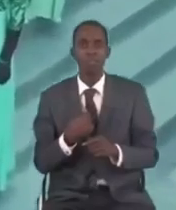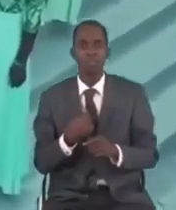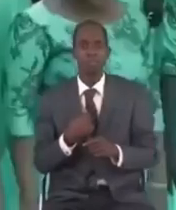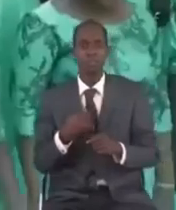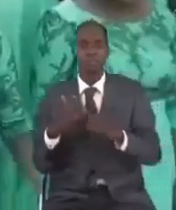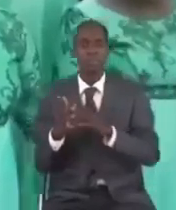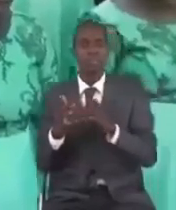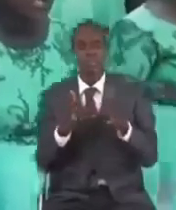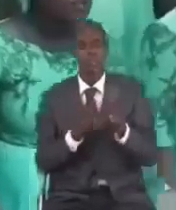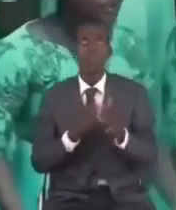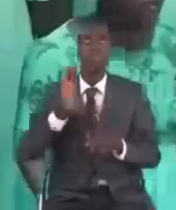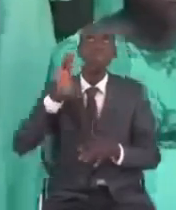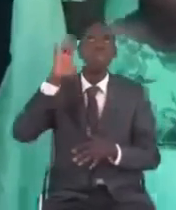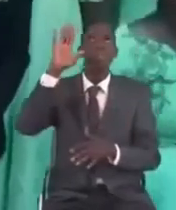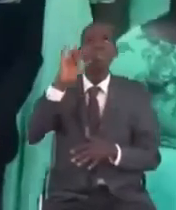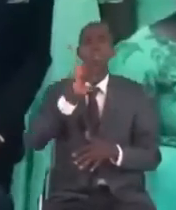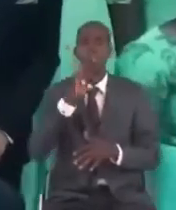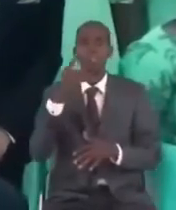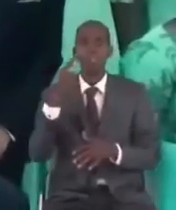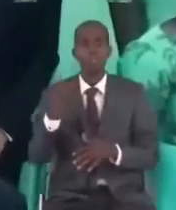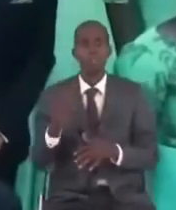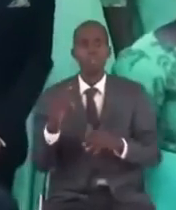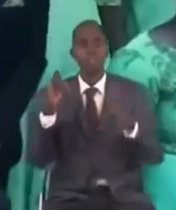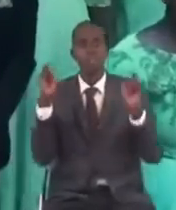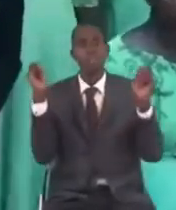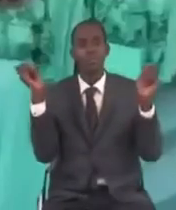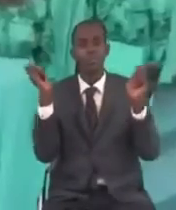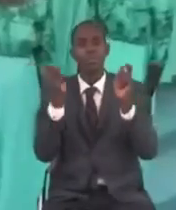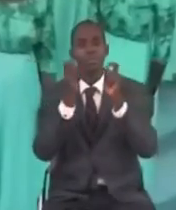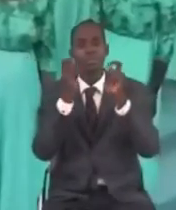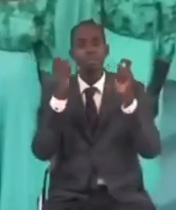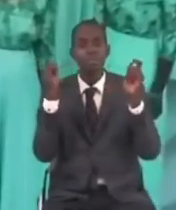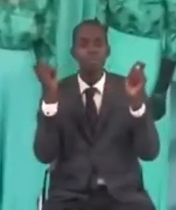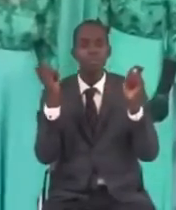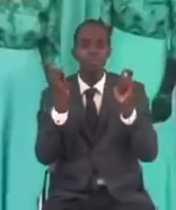Jesus, yours is the victory.